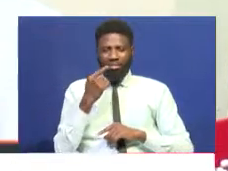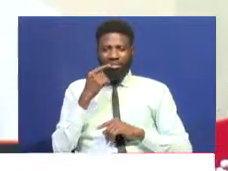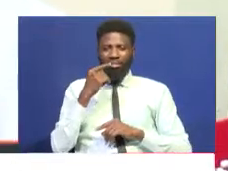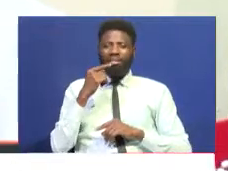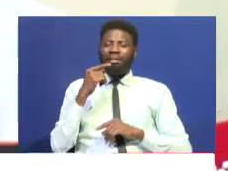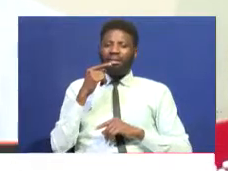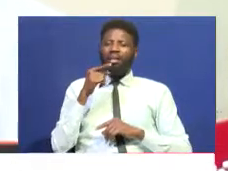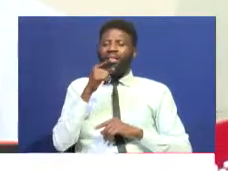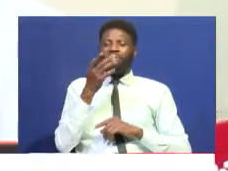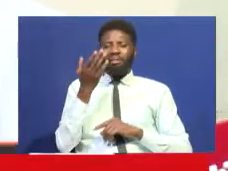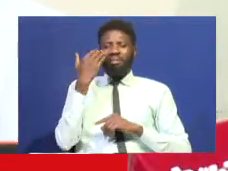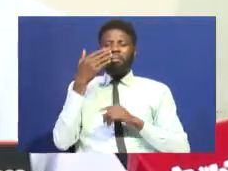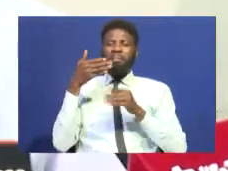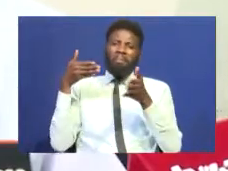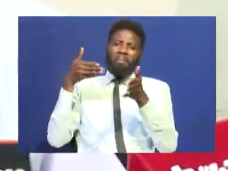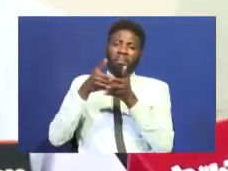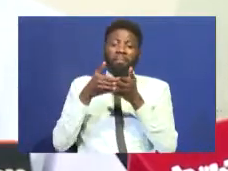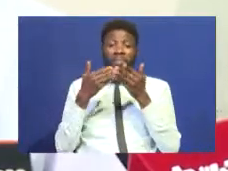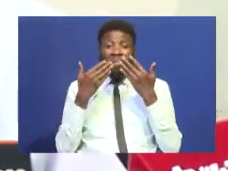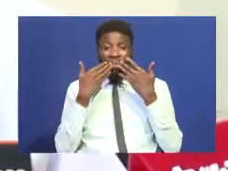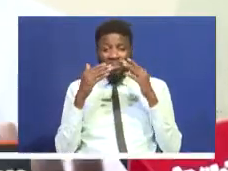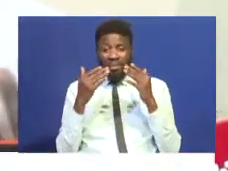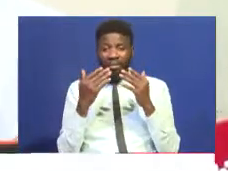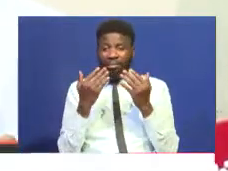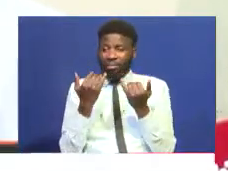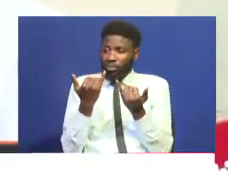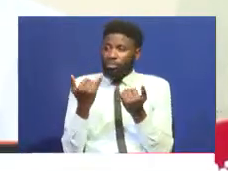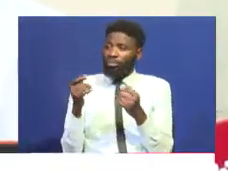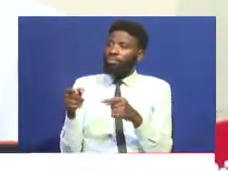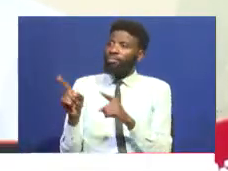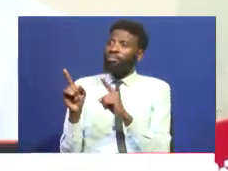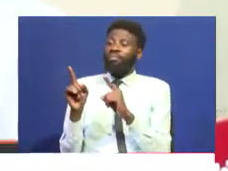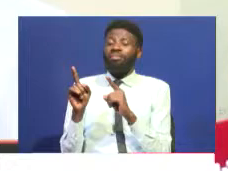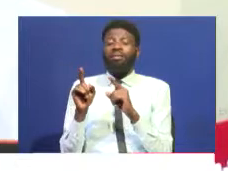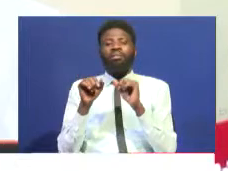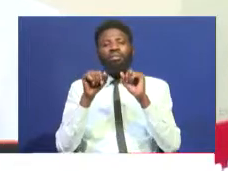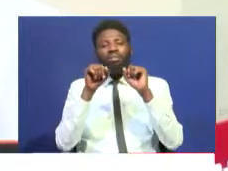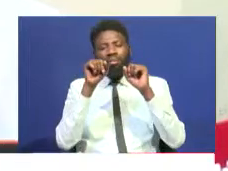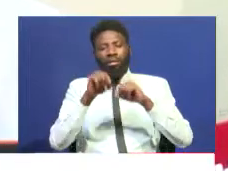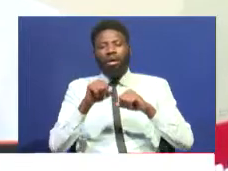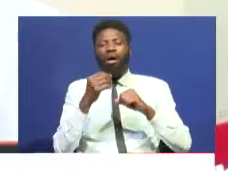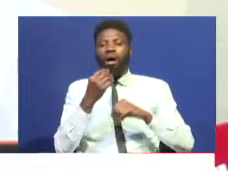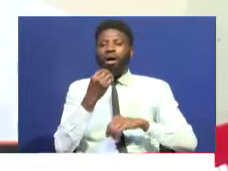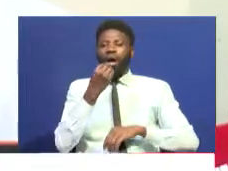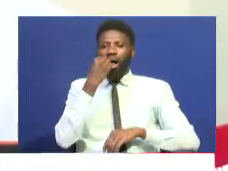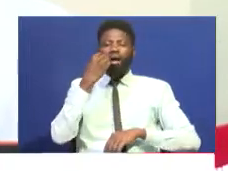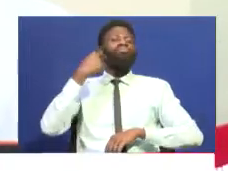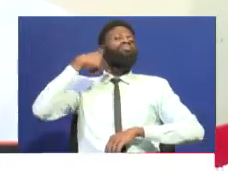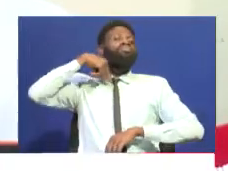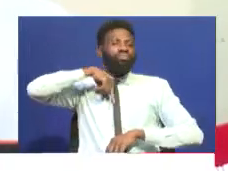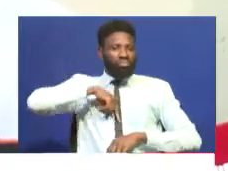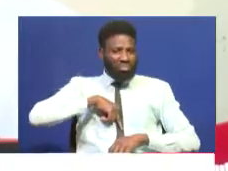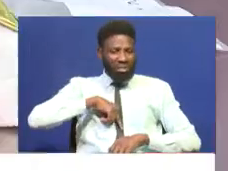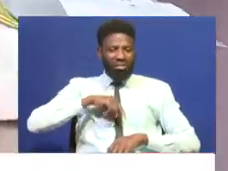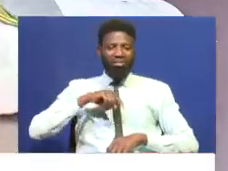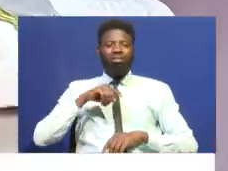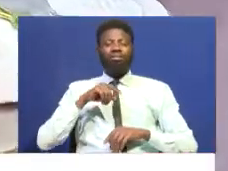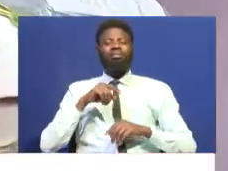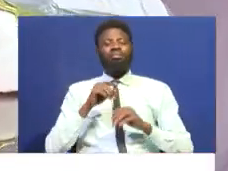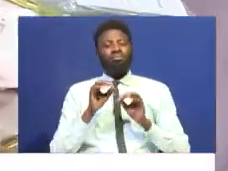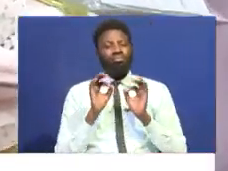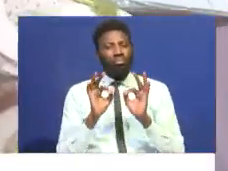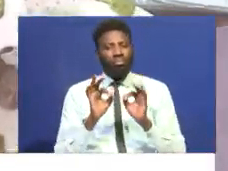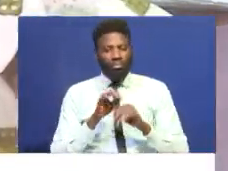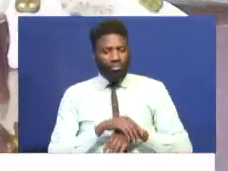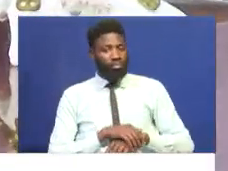was sealed up. So that means he's able to perform the swallowing function without any problems.